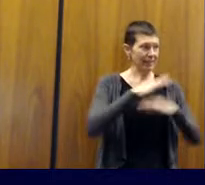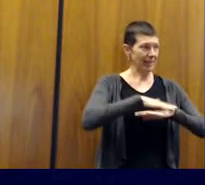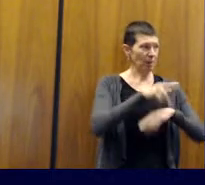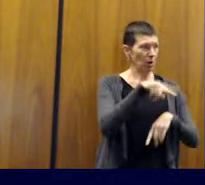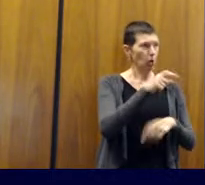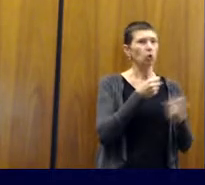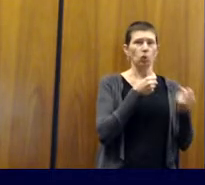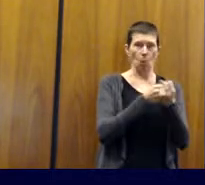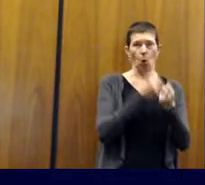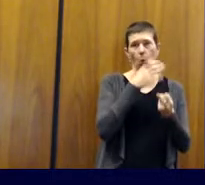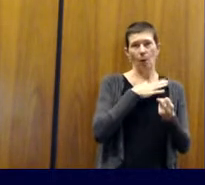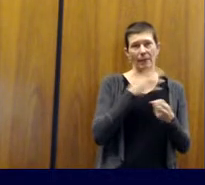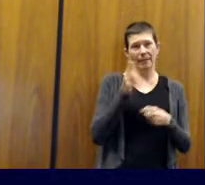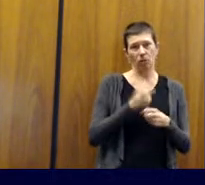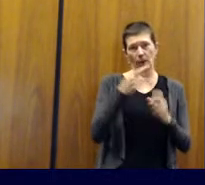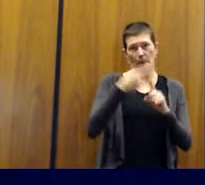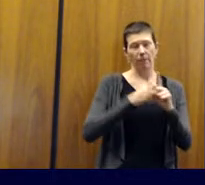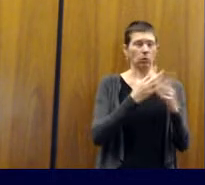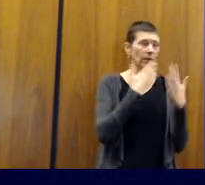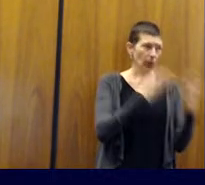Women's History Month. So thank you.